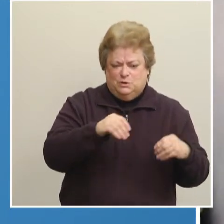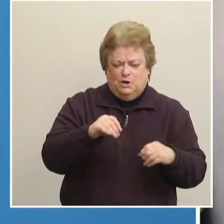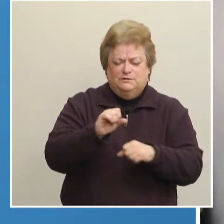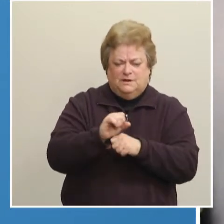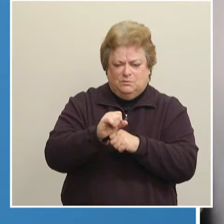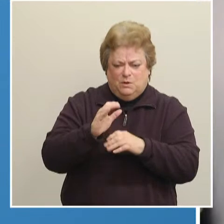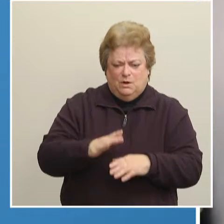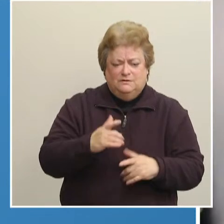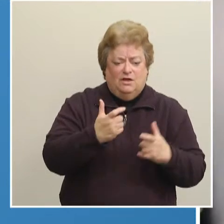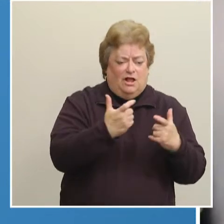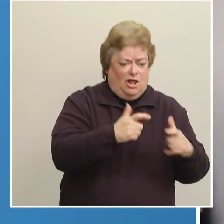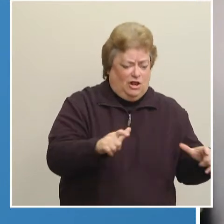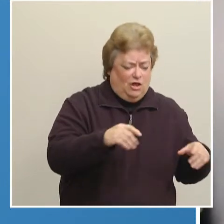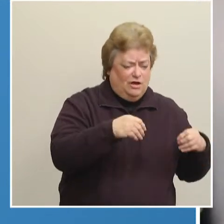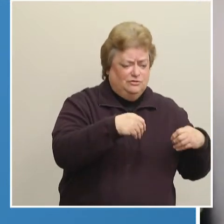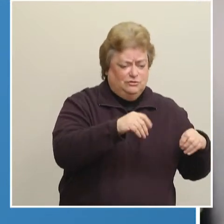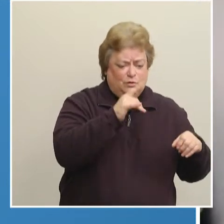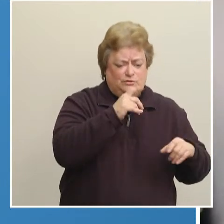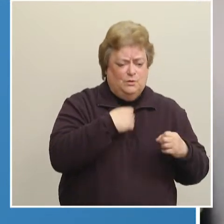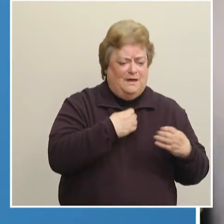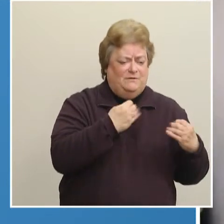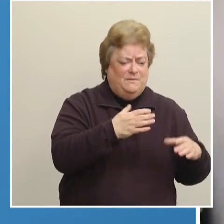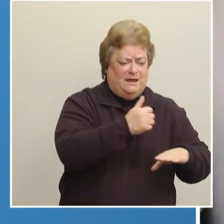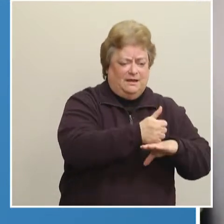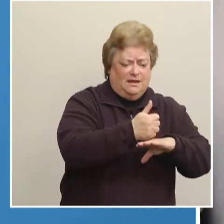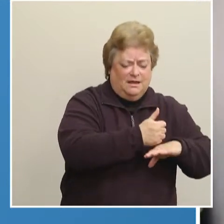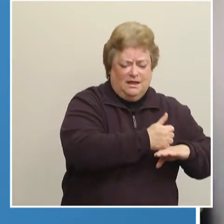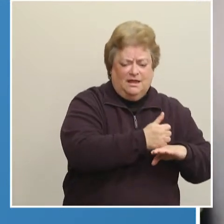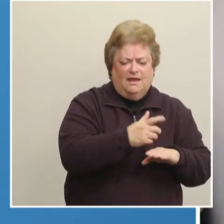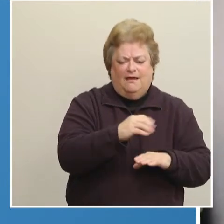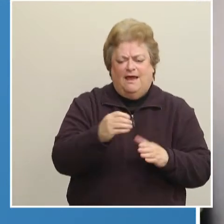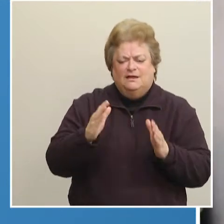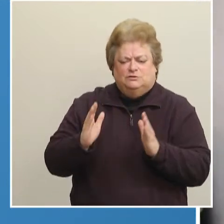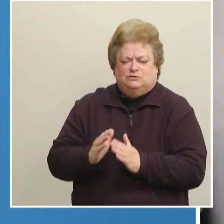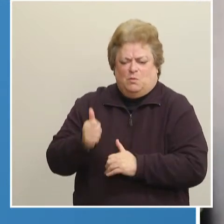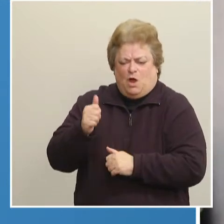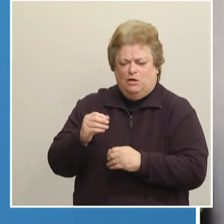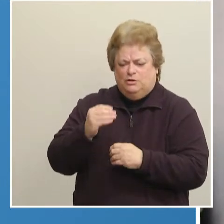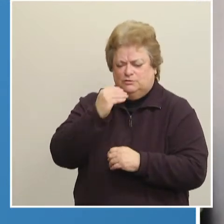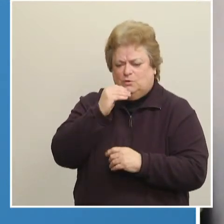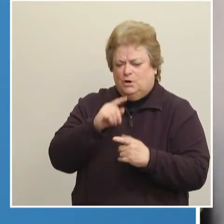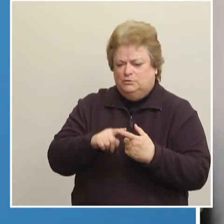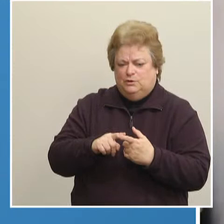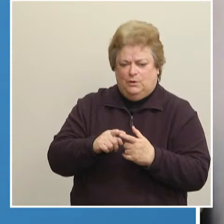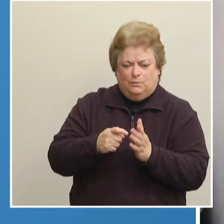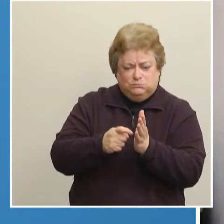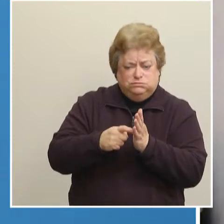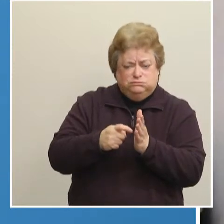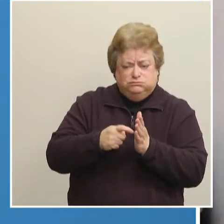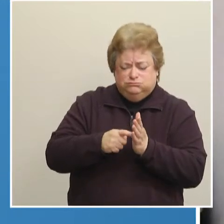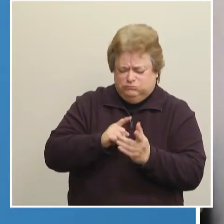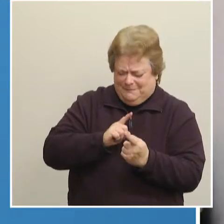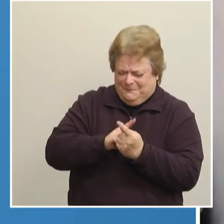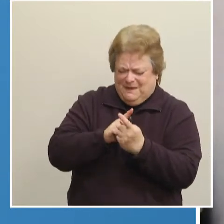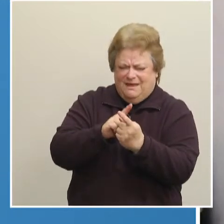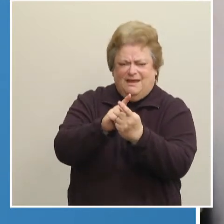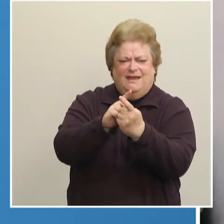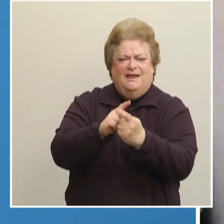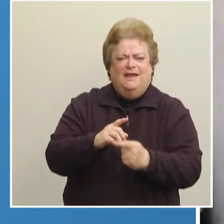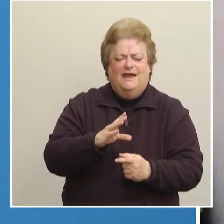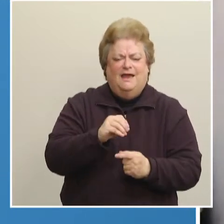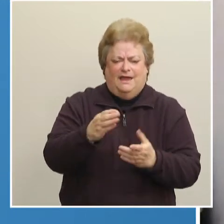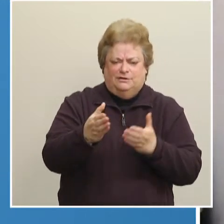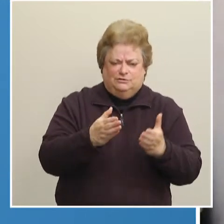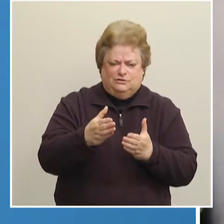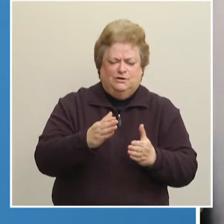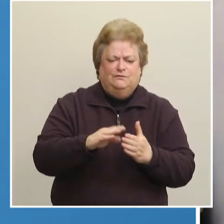from larger stores with multiple locations to our smaller independents who met all kinds of demands over the last year and continued serving our